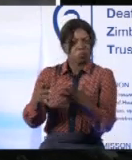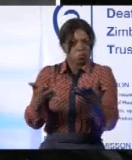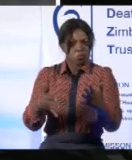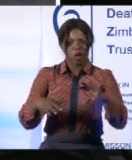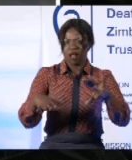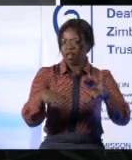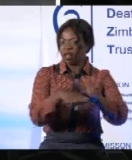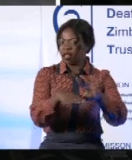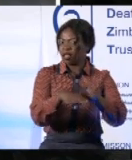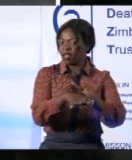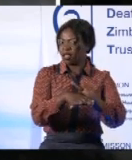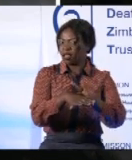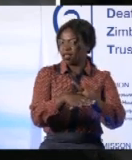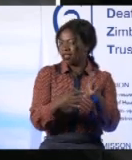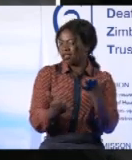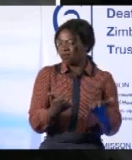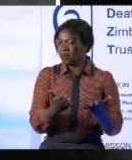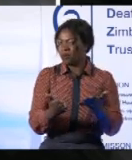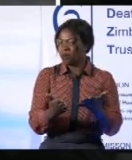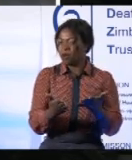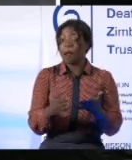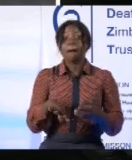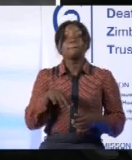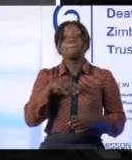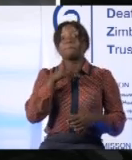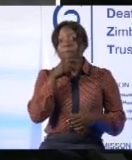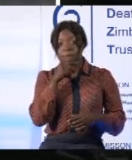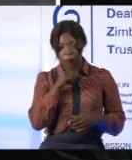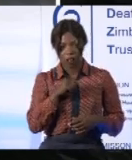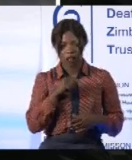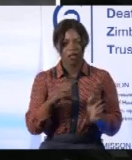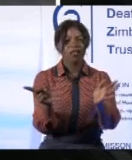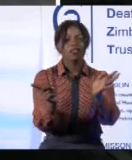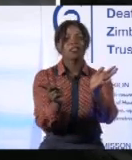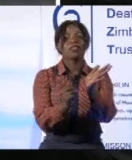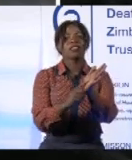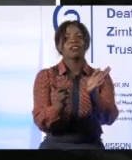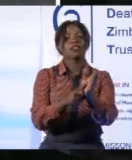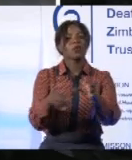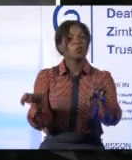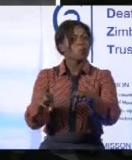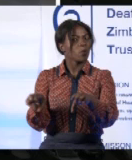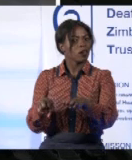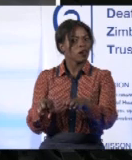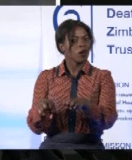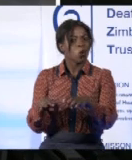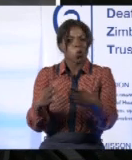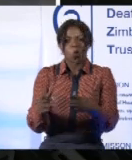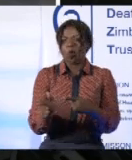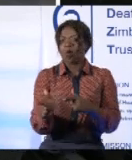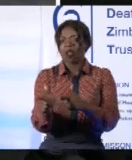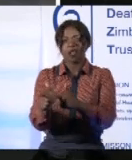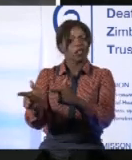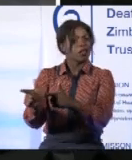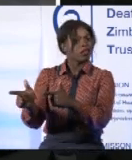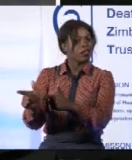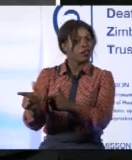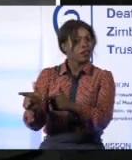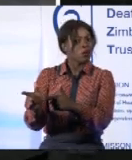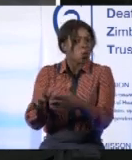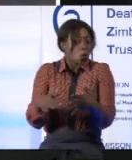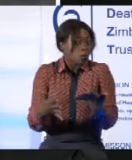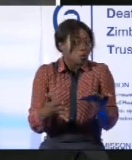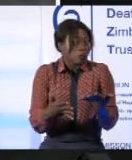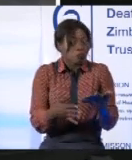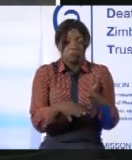male sex workers who are either servicing other men or they are servicing women